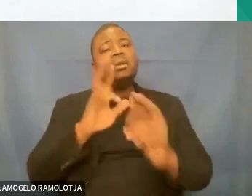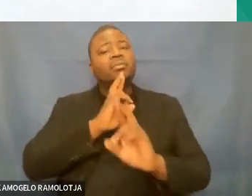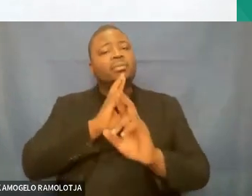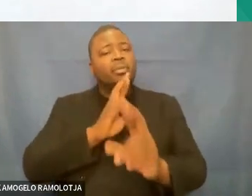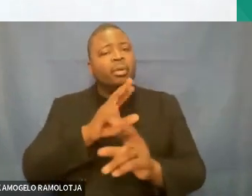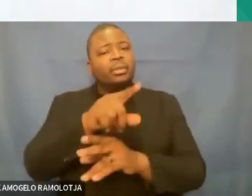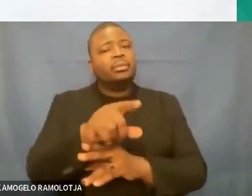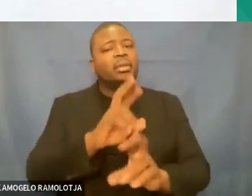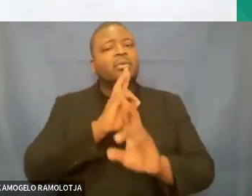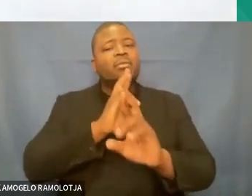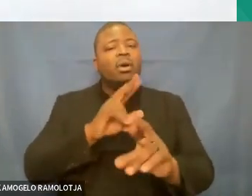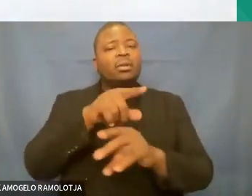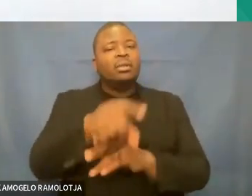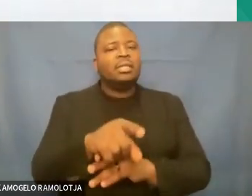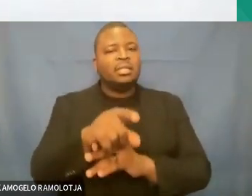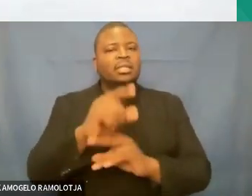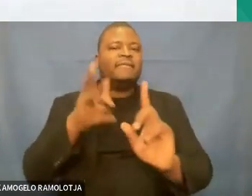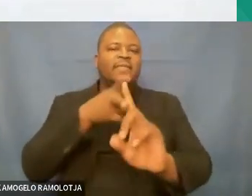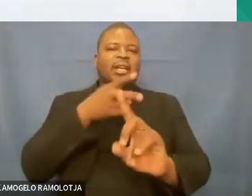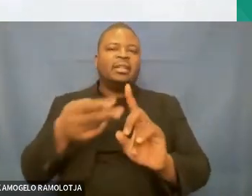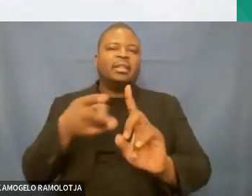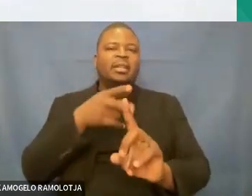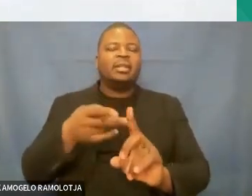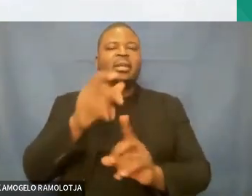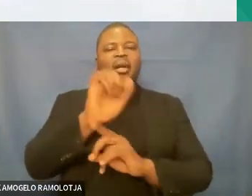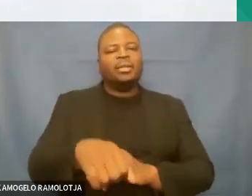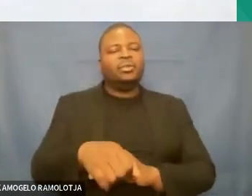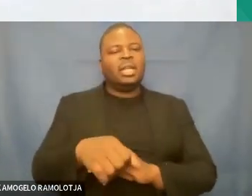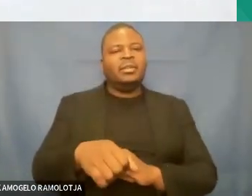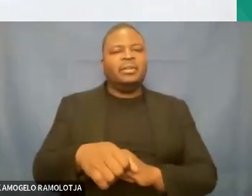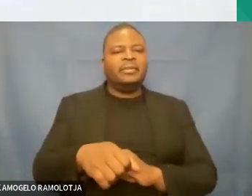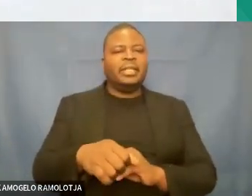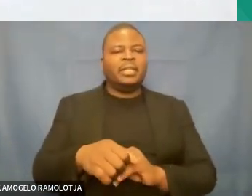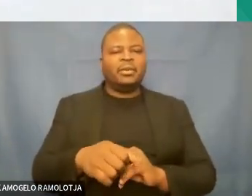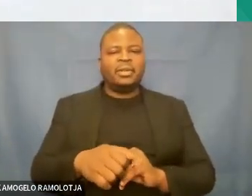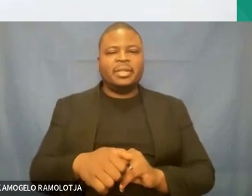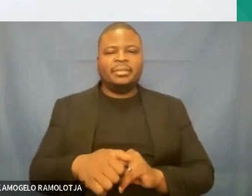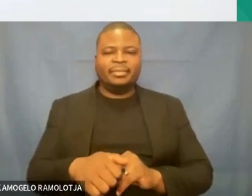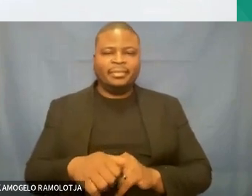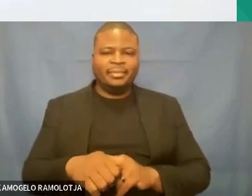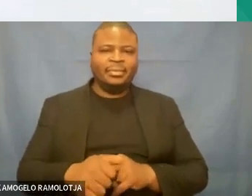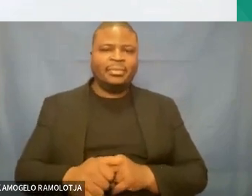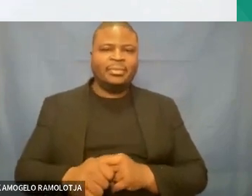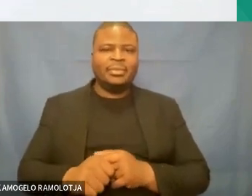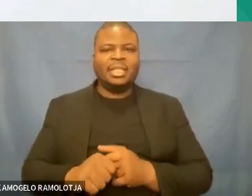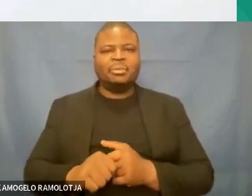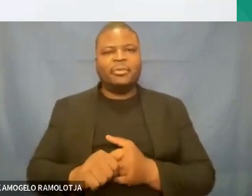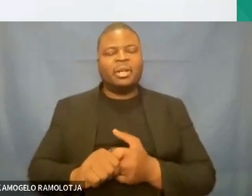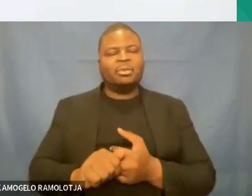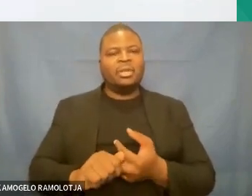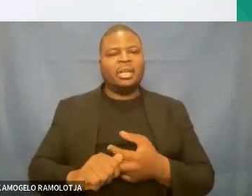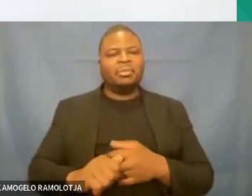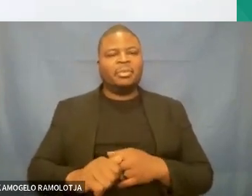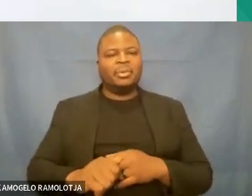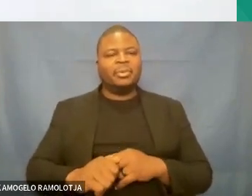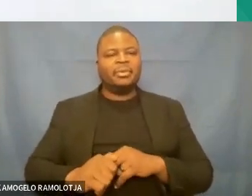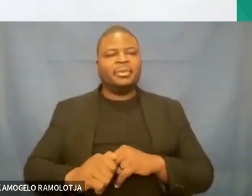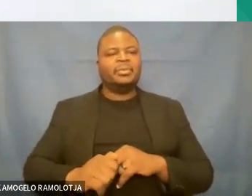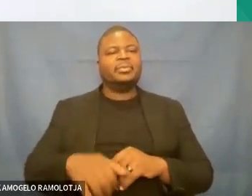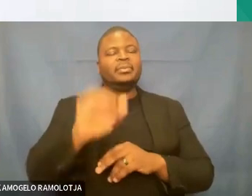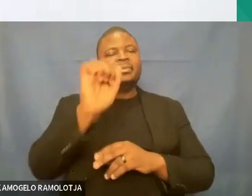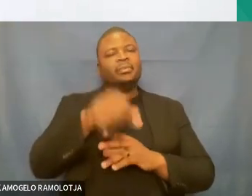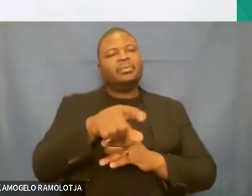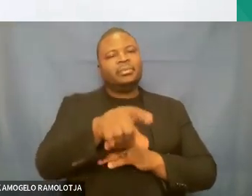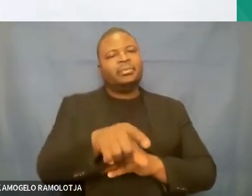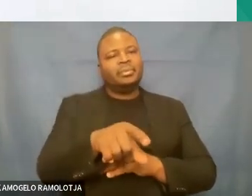also because of their age, they're fearing that they're going to be turned away, because there is so much stigma attached to a young person who